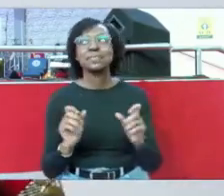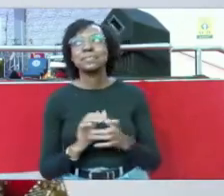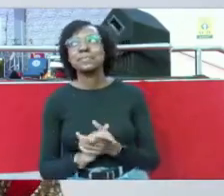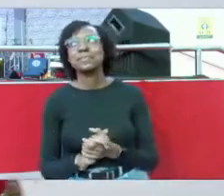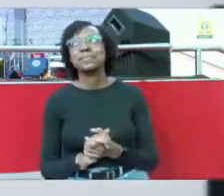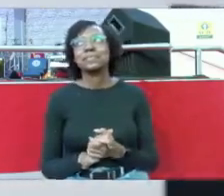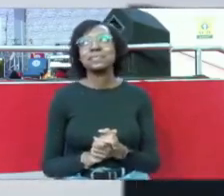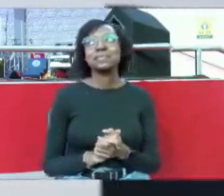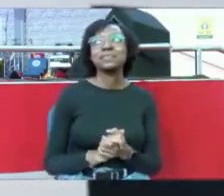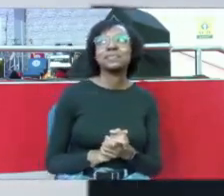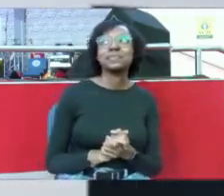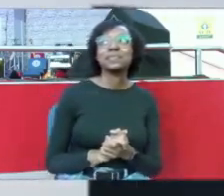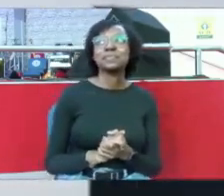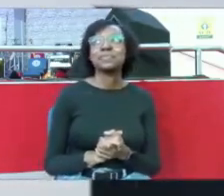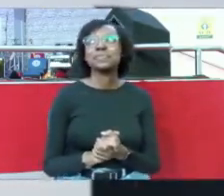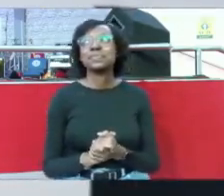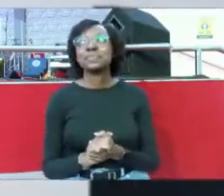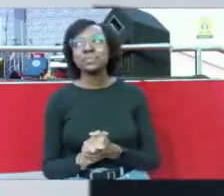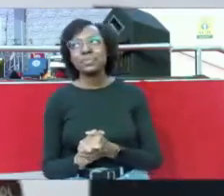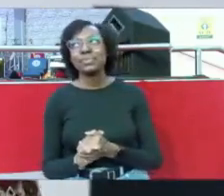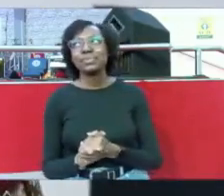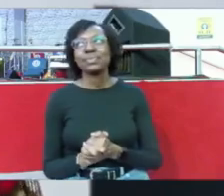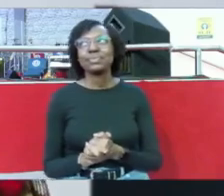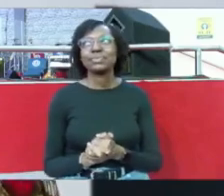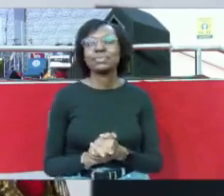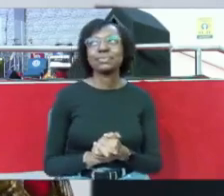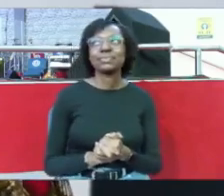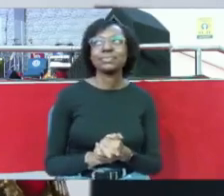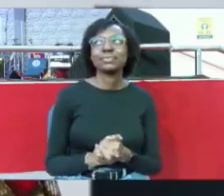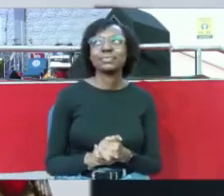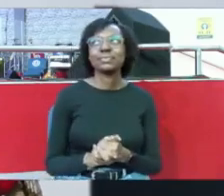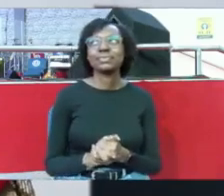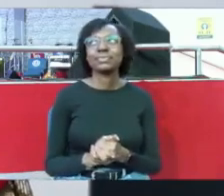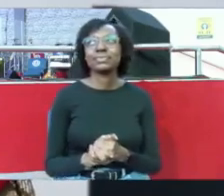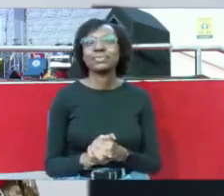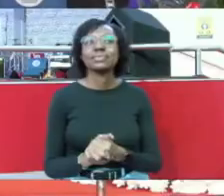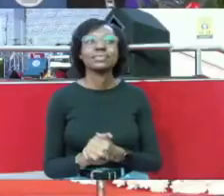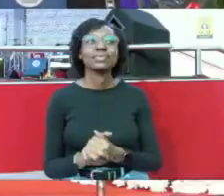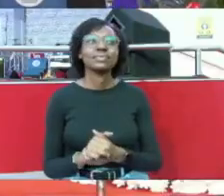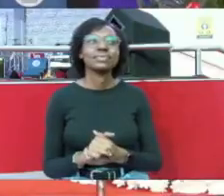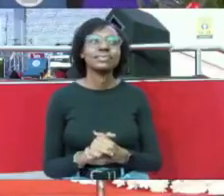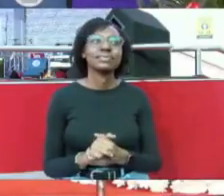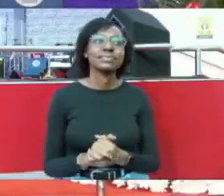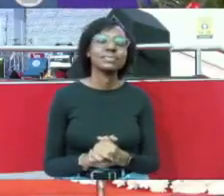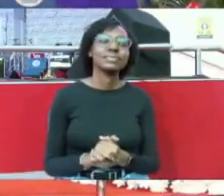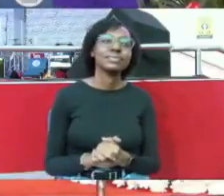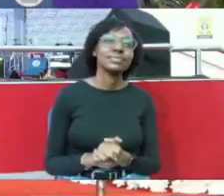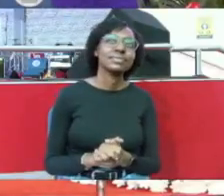kufanya kazi ziko wapi na mswaki.